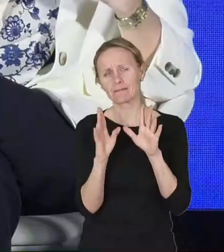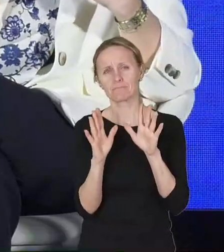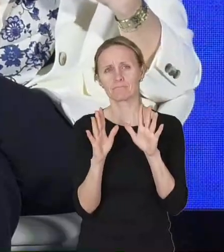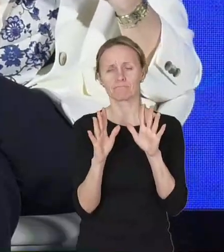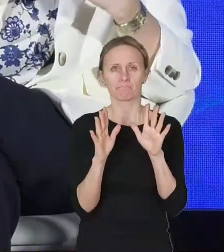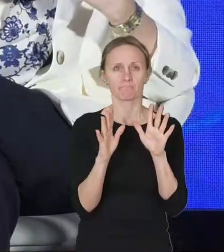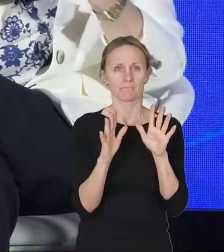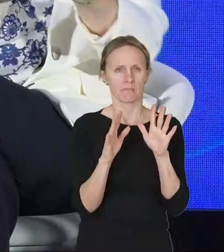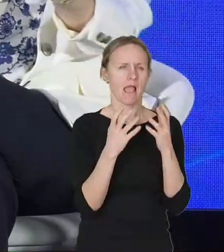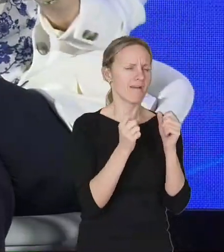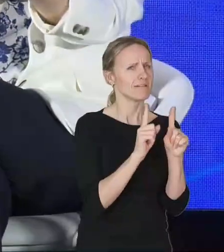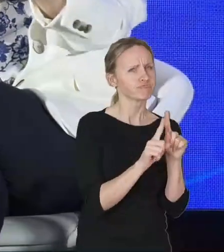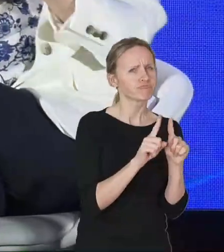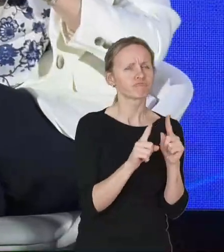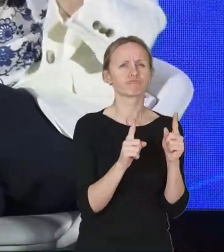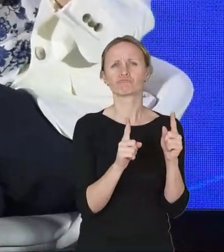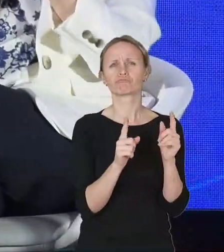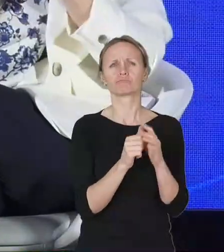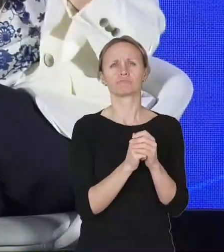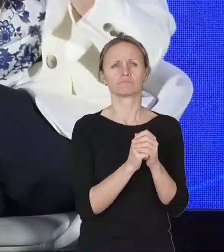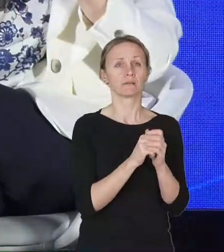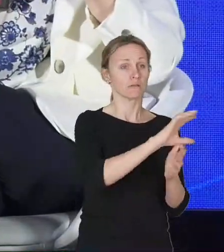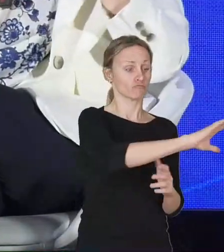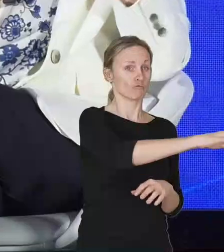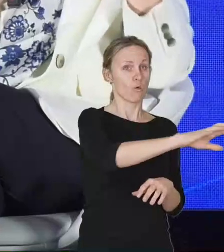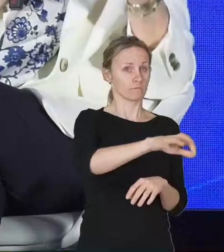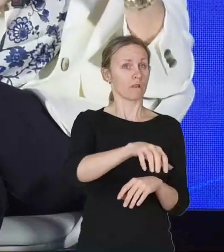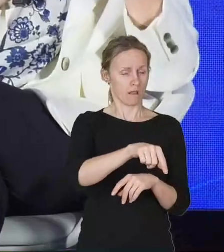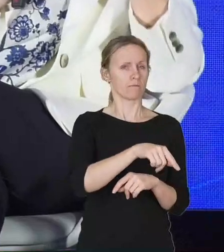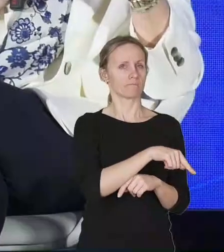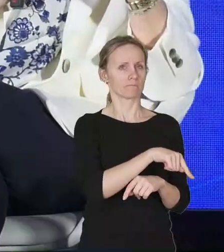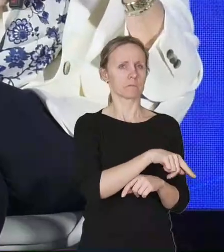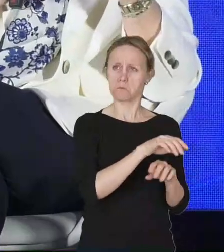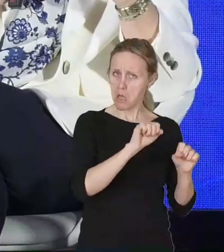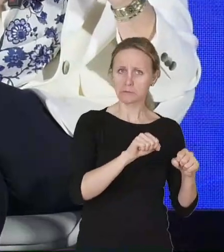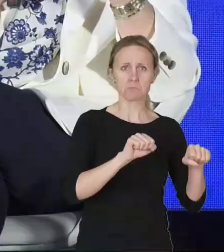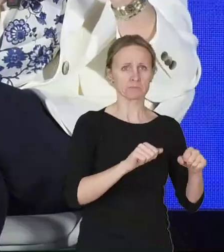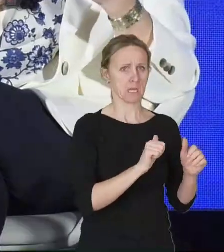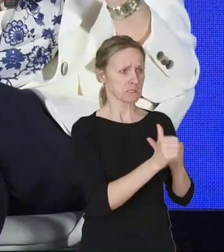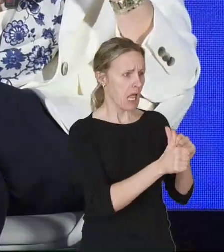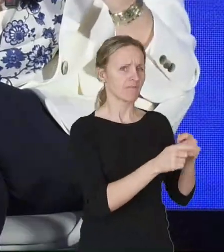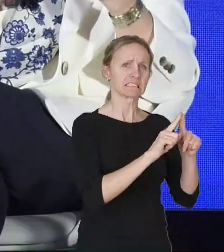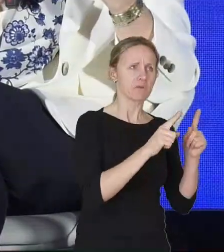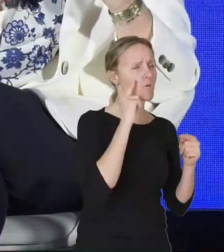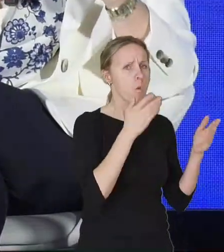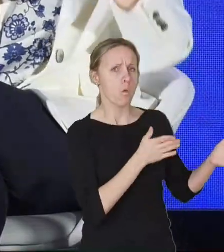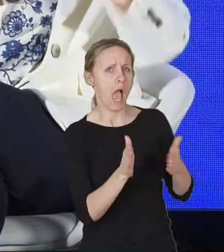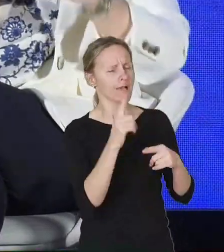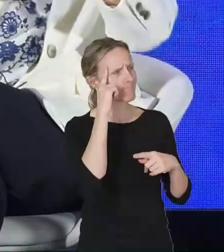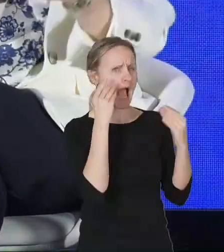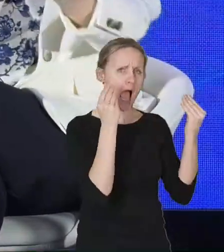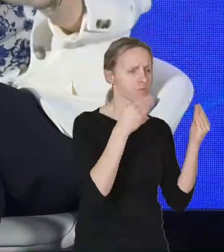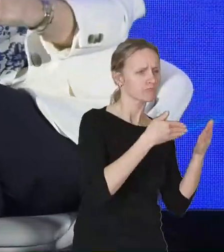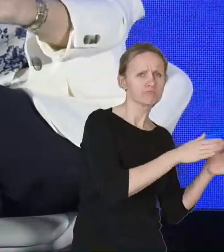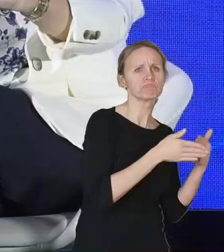absolute miracles in terms of attracting, absorbing funds. And here we are also talking about this absorptive capacity. And